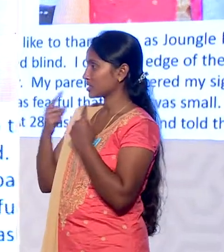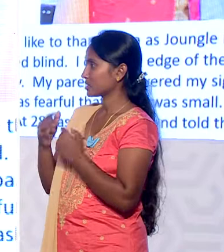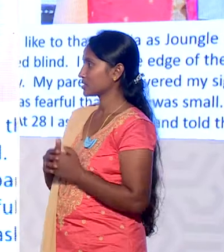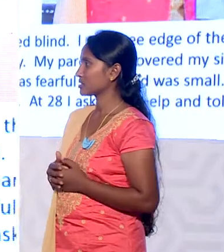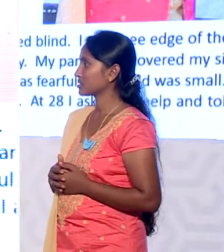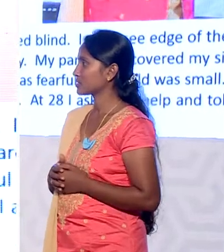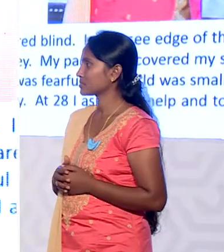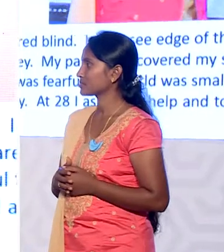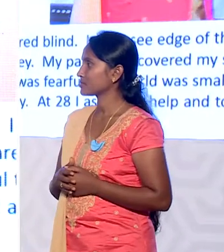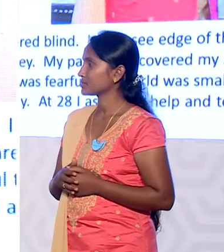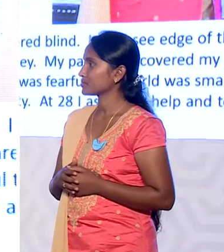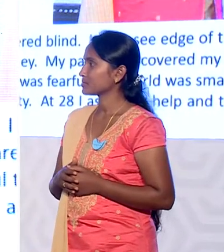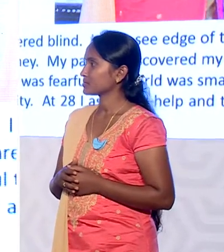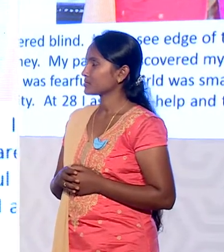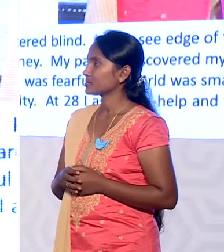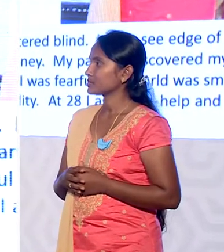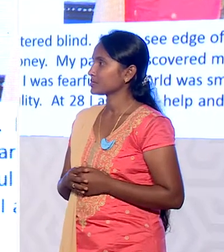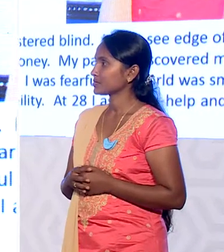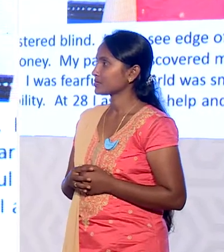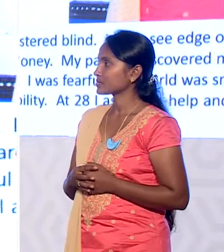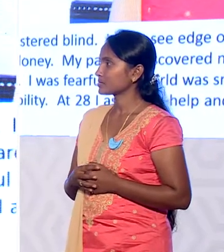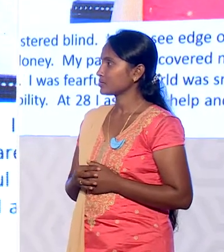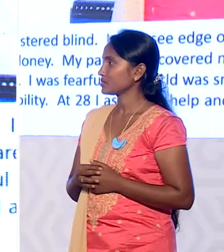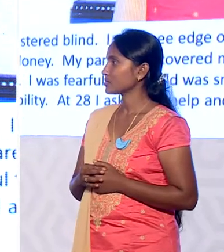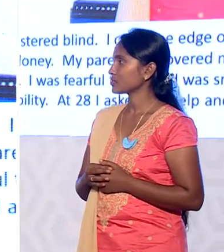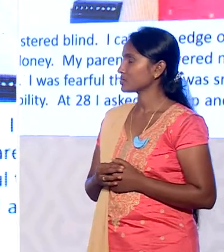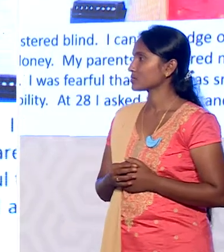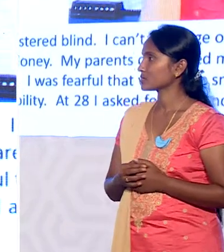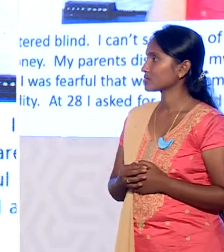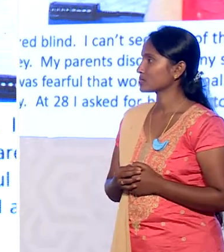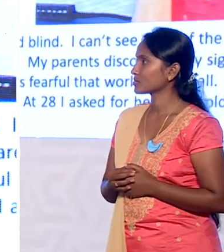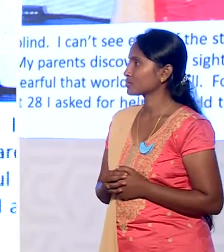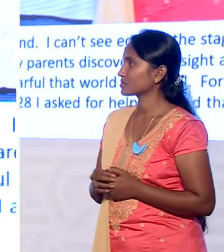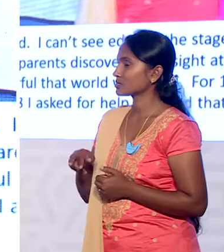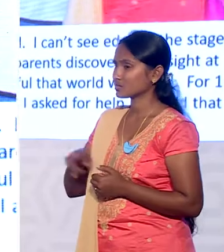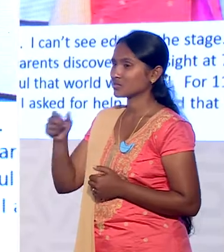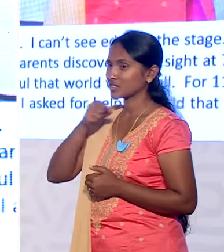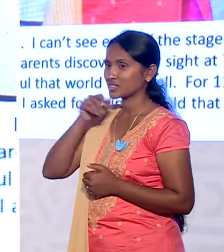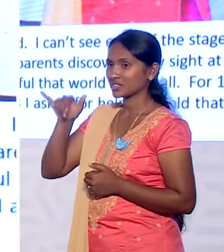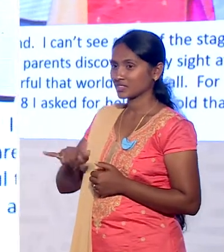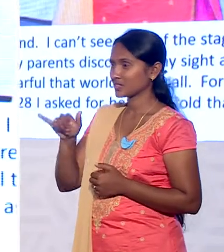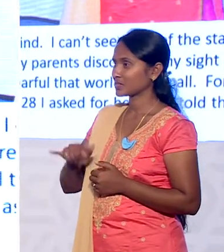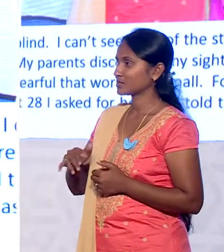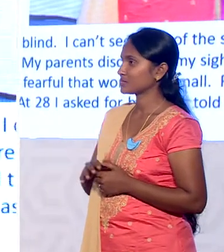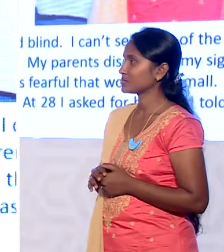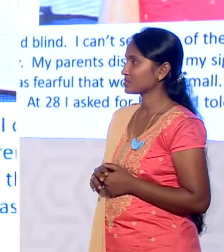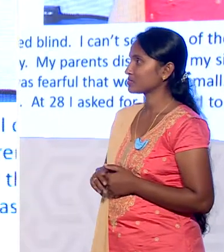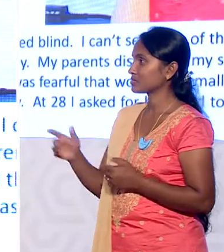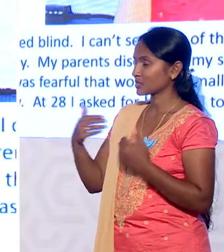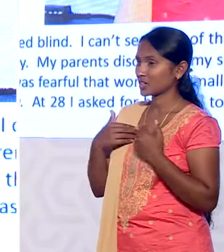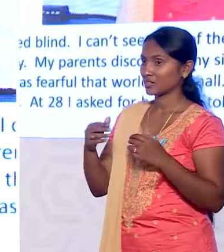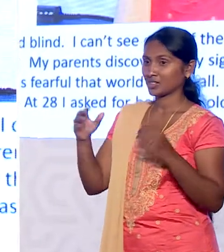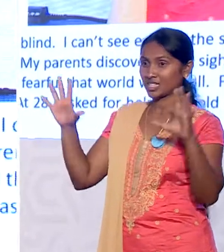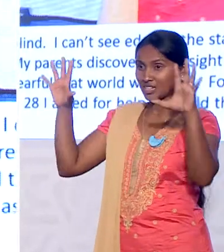is it you are so frightened to be who you are? And what were your dreams when you were younger? And what is stopping you being that